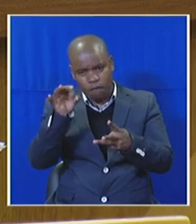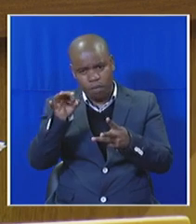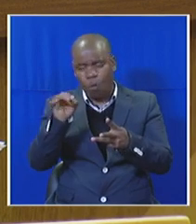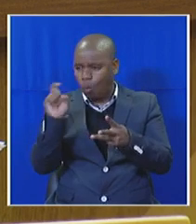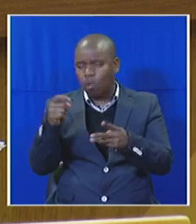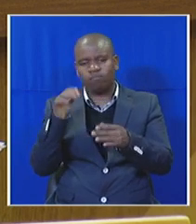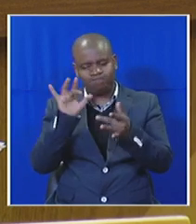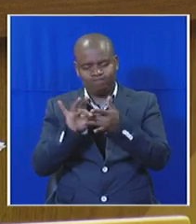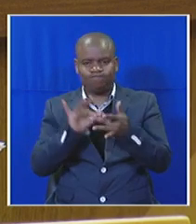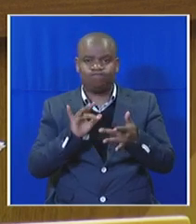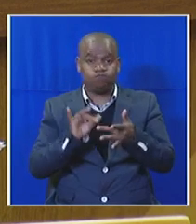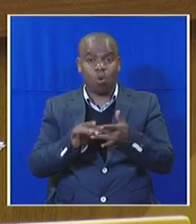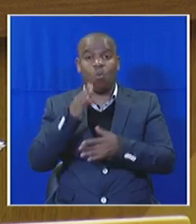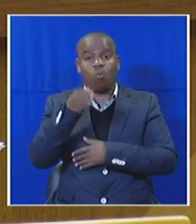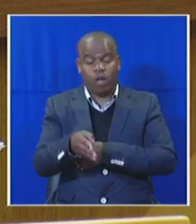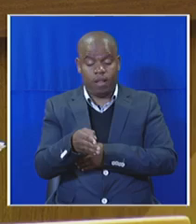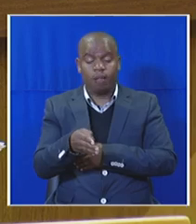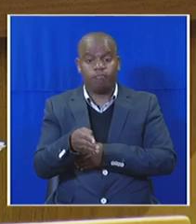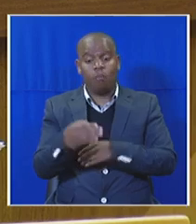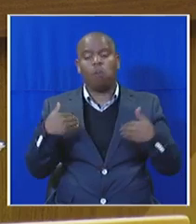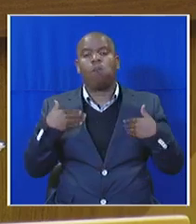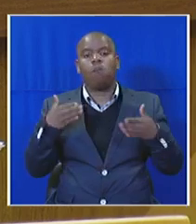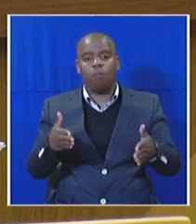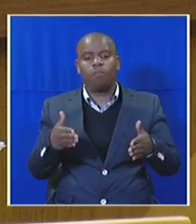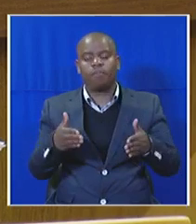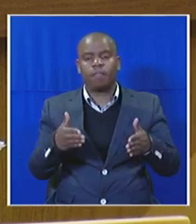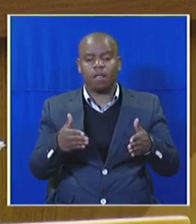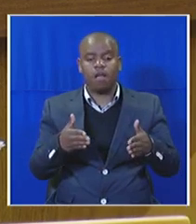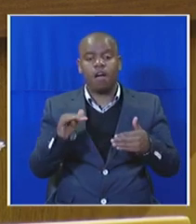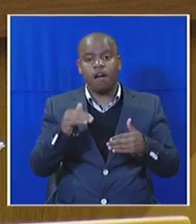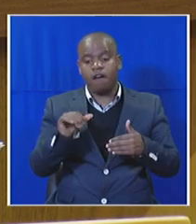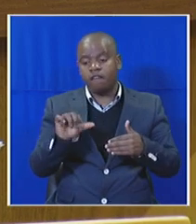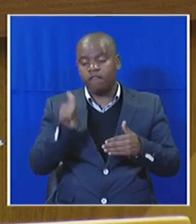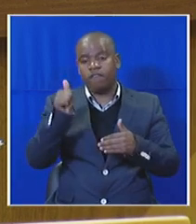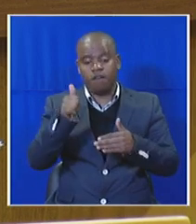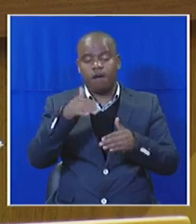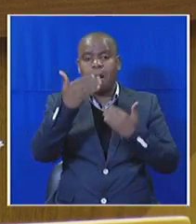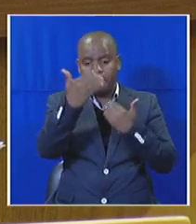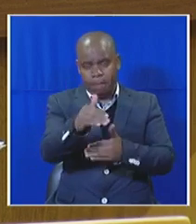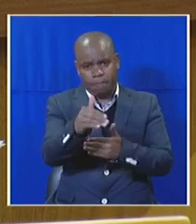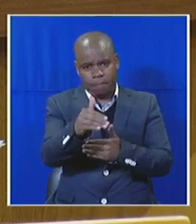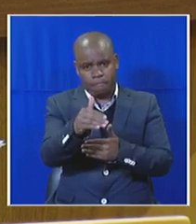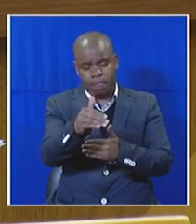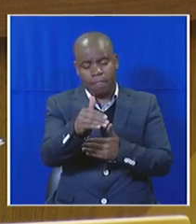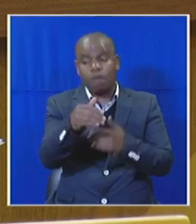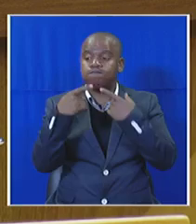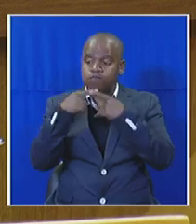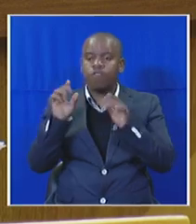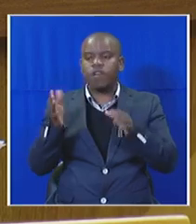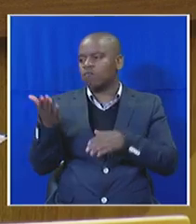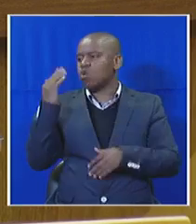be connected, starting with phase 1, as announced during the SONA